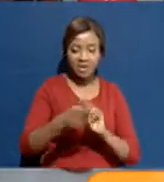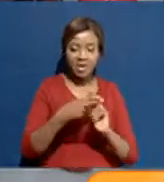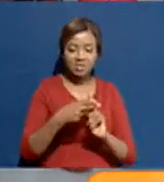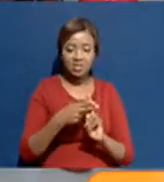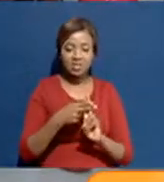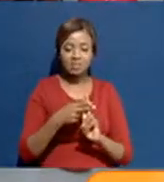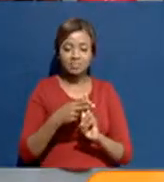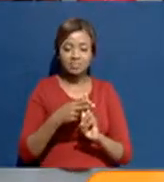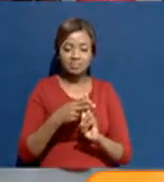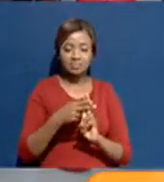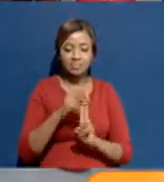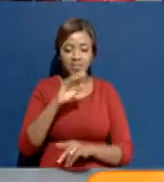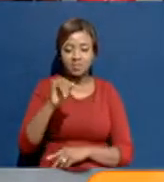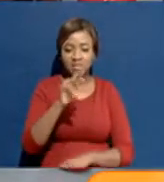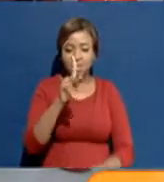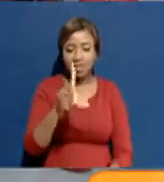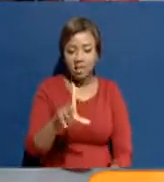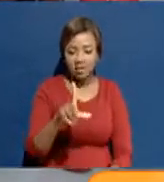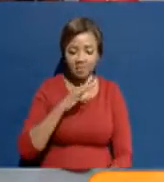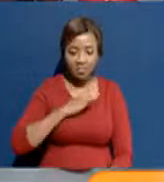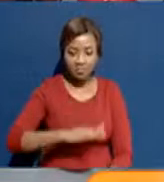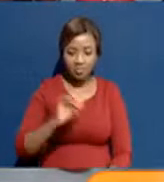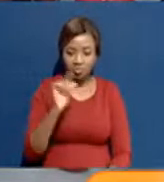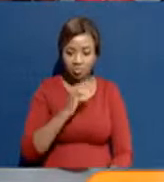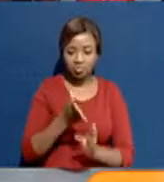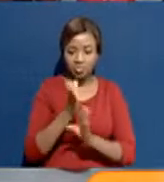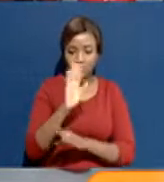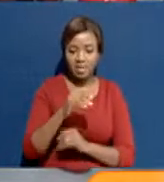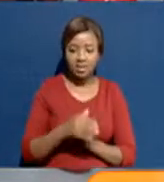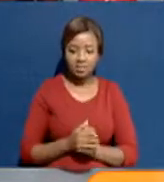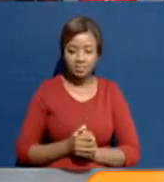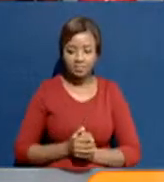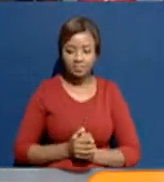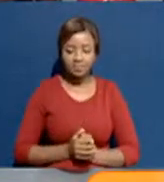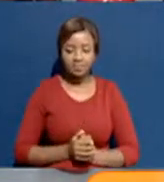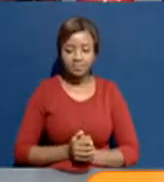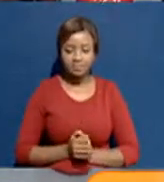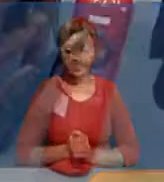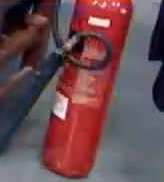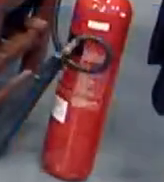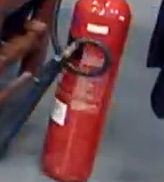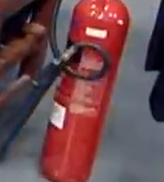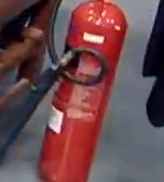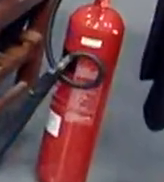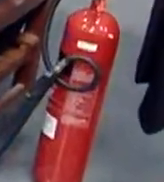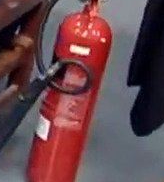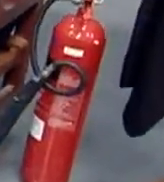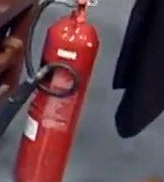hashtag JKLIVE. JKLIVE takes a break. We'll be back in a moment.